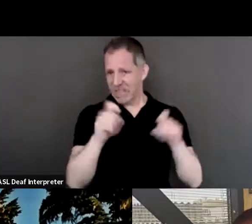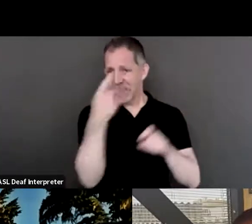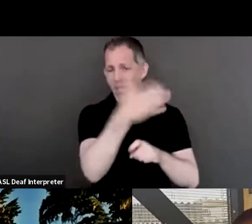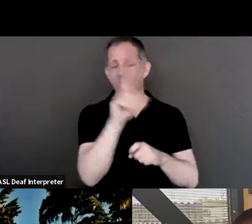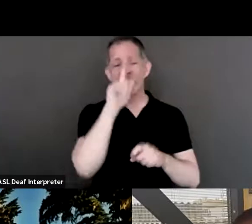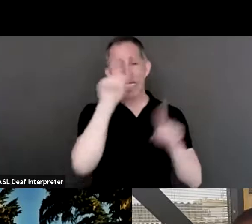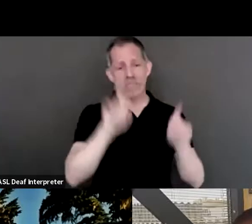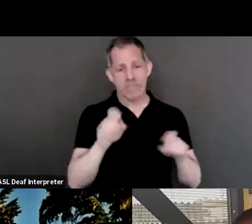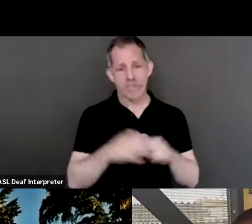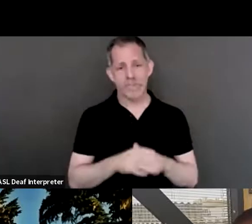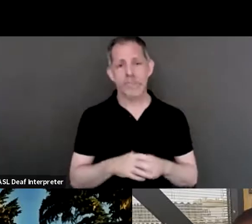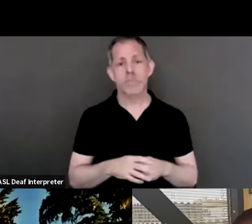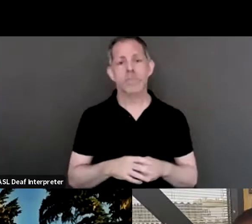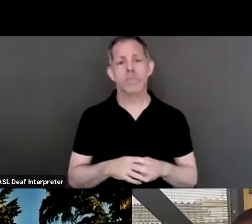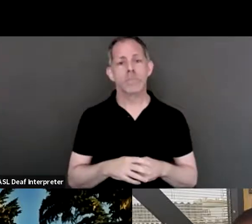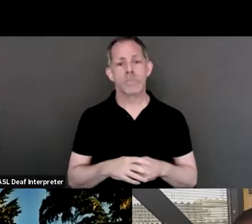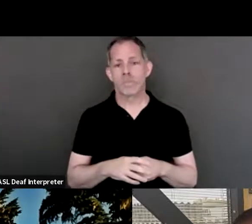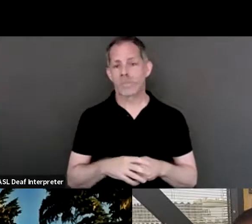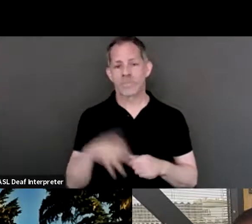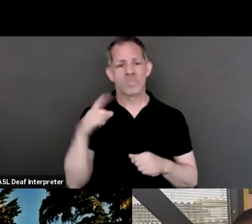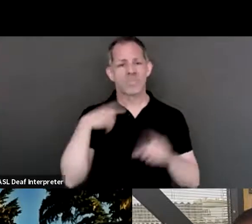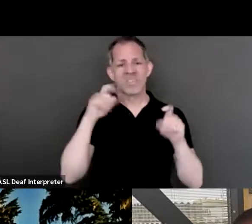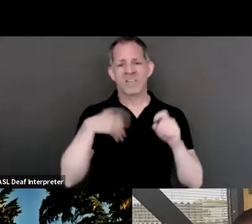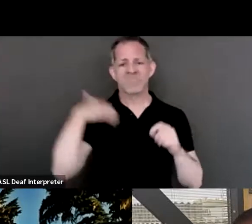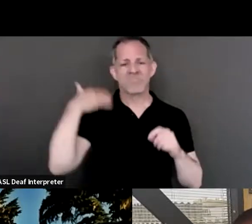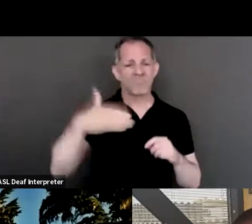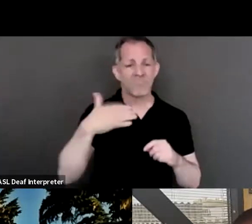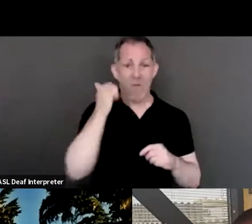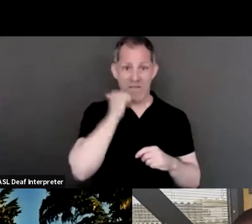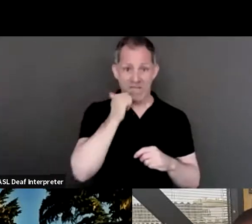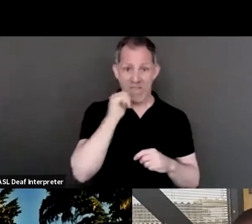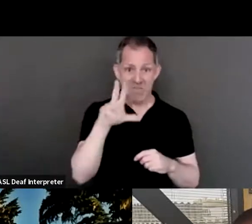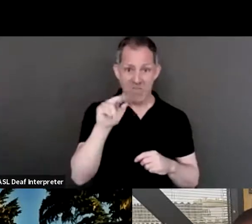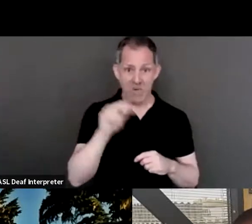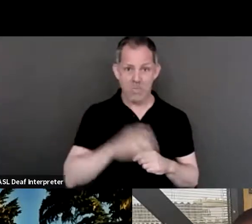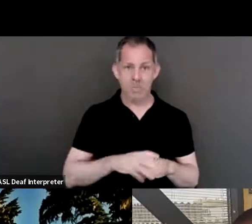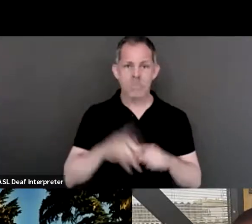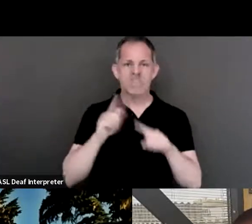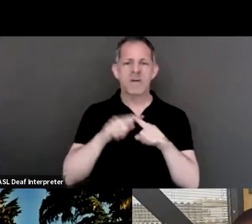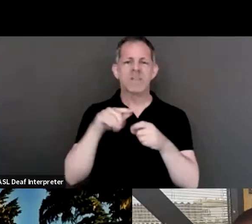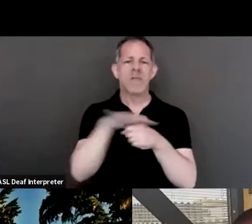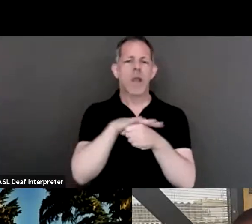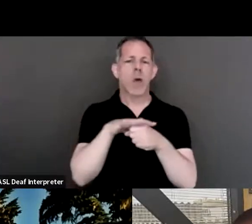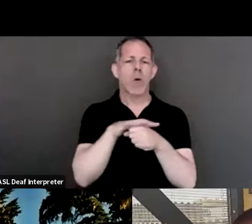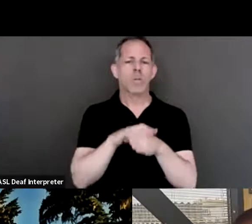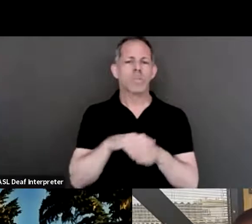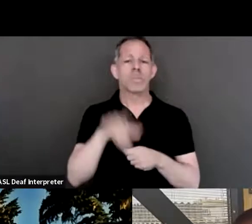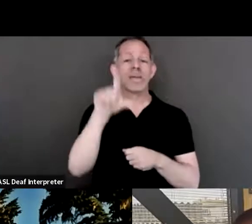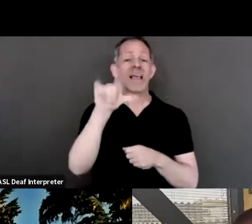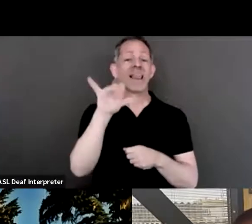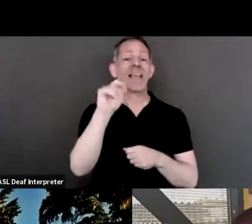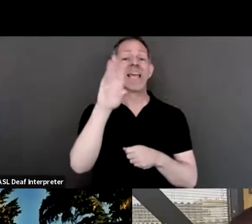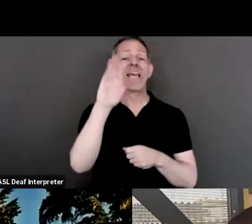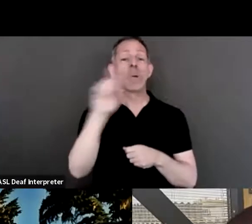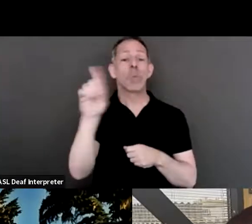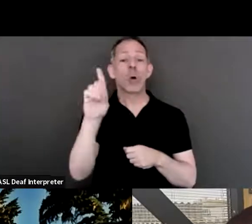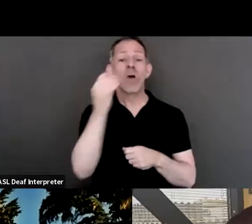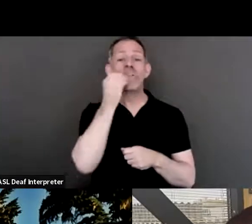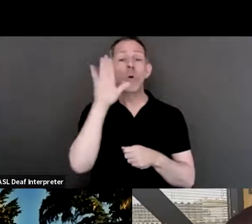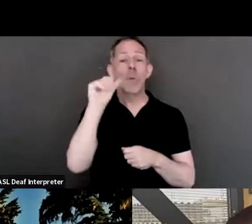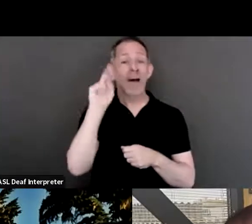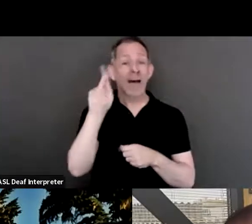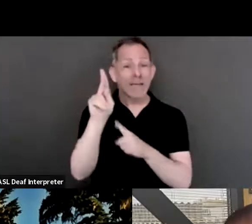periodically, not every day, at the Linwood Food Bank. And we are in the process of, or already